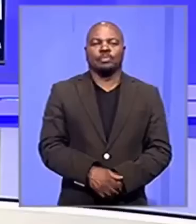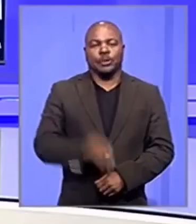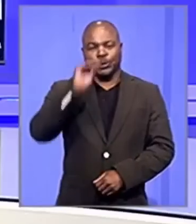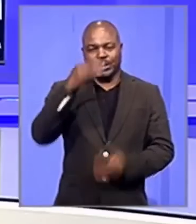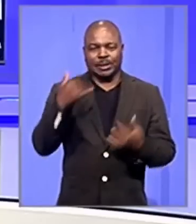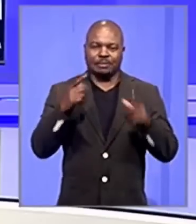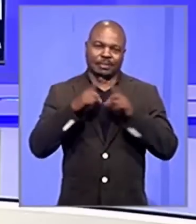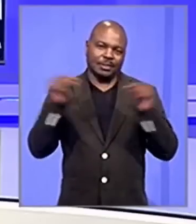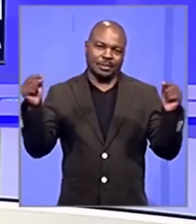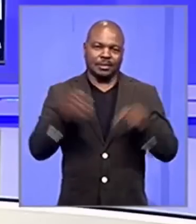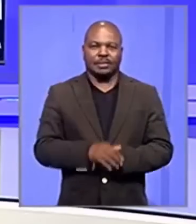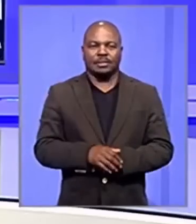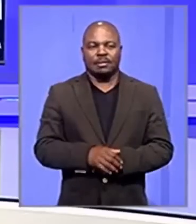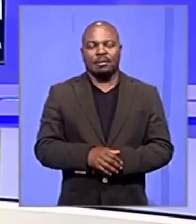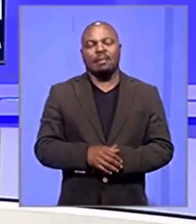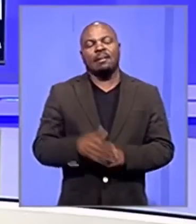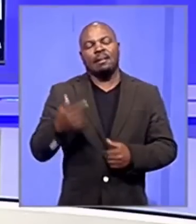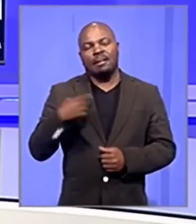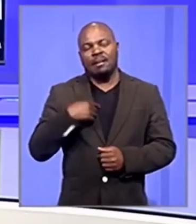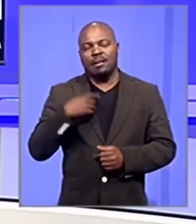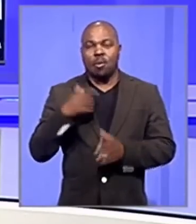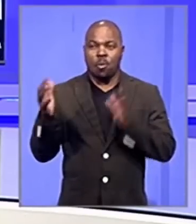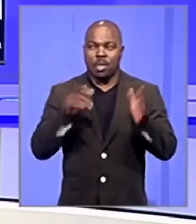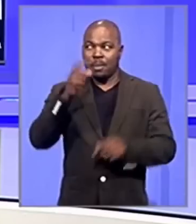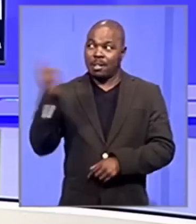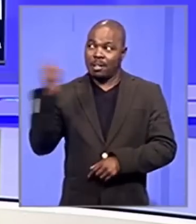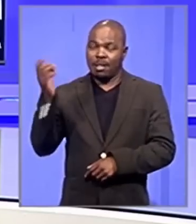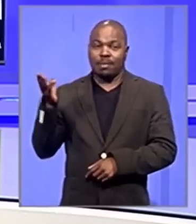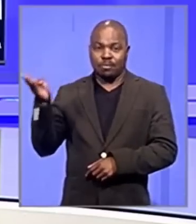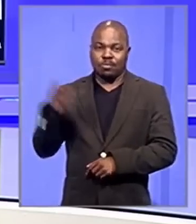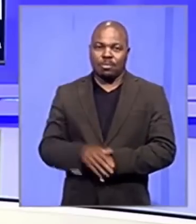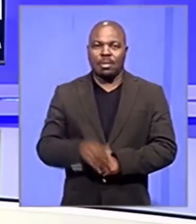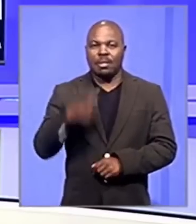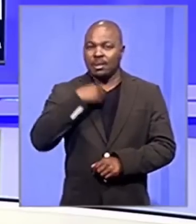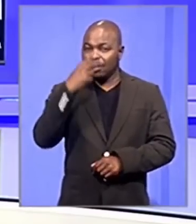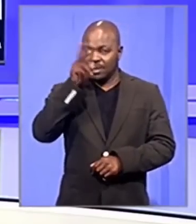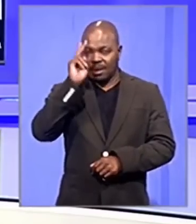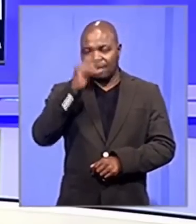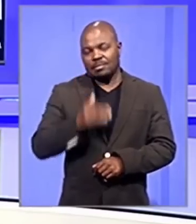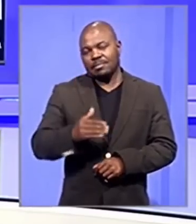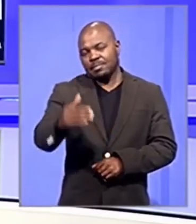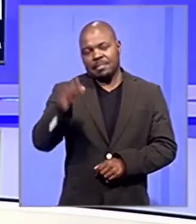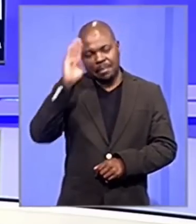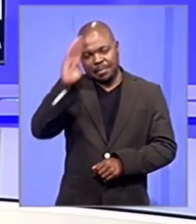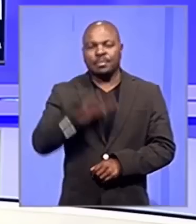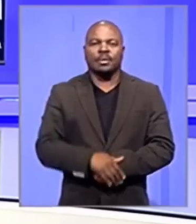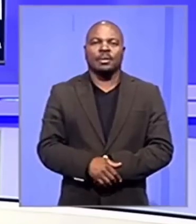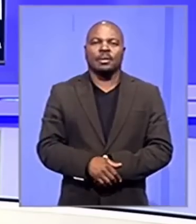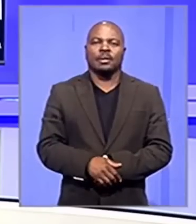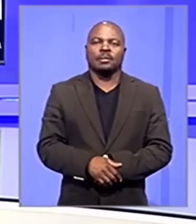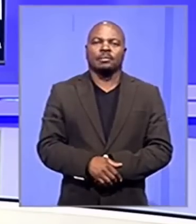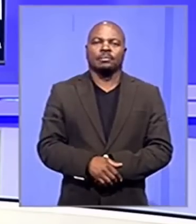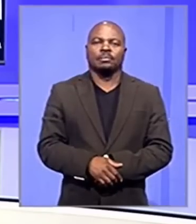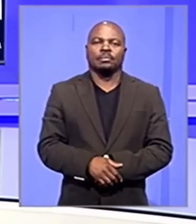tsa maitseboa ano ga jana ke go tlogela ka ponelopele ya maemo a bosa go fitlha re kopana gape mo nakong e tlang. Sala sentle.